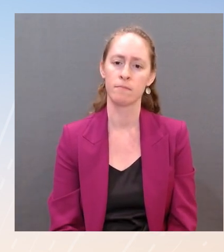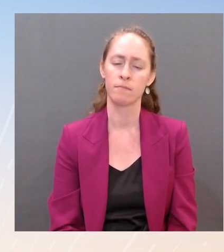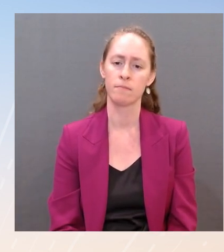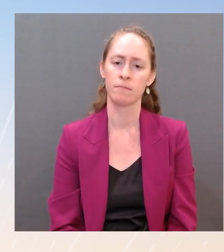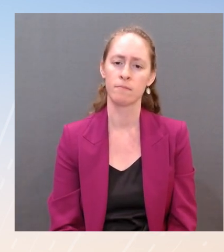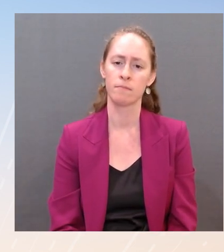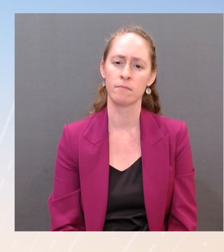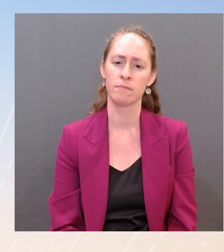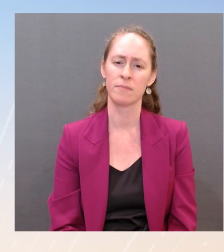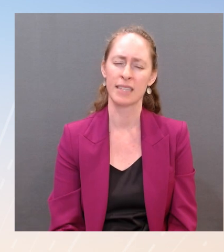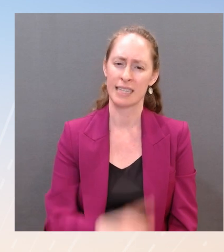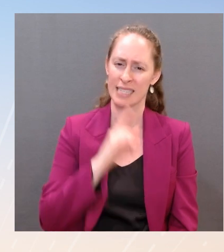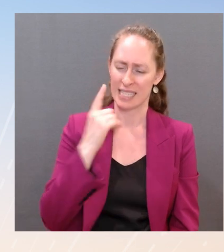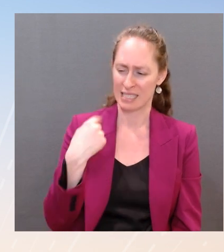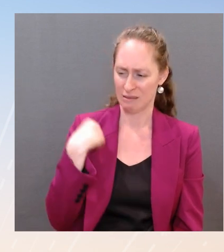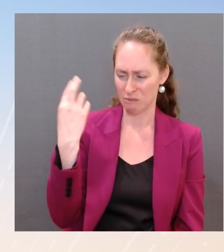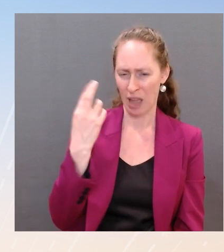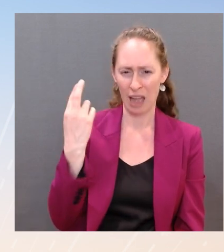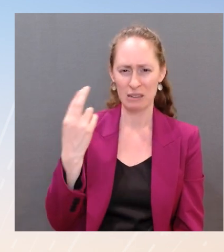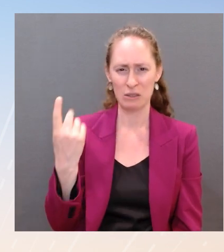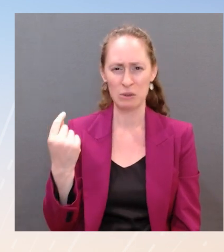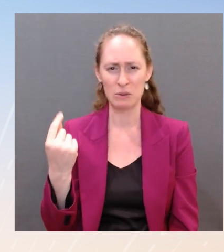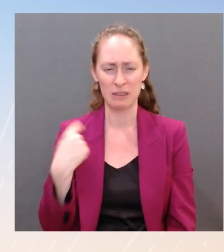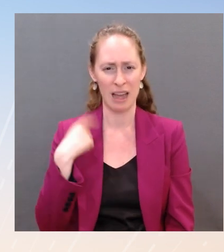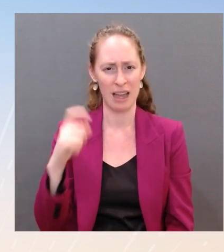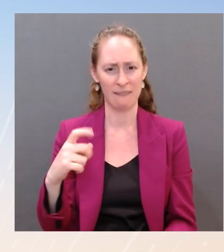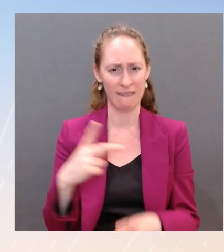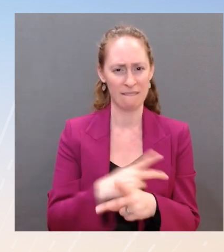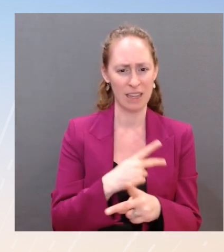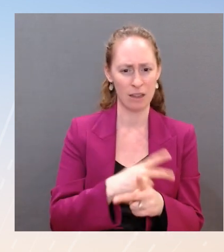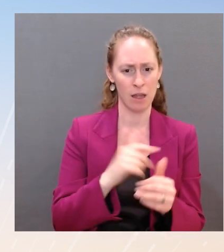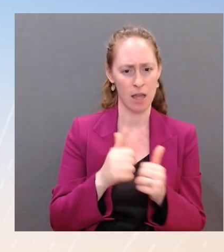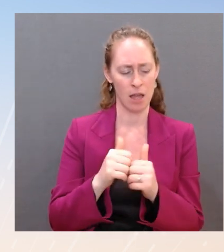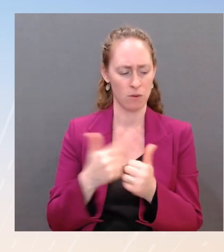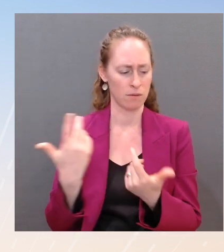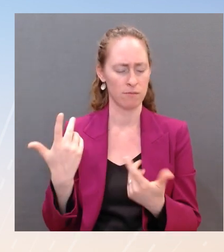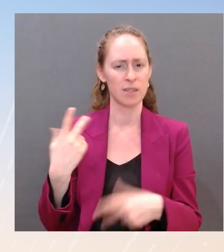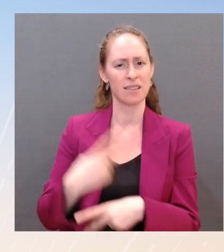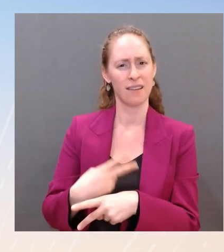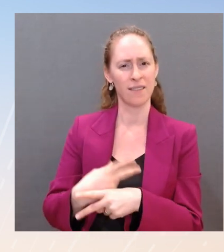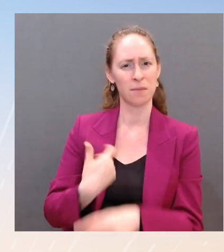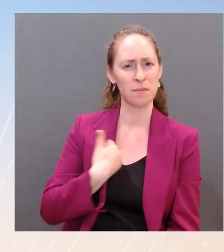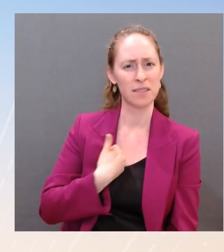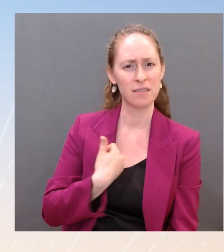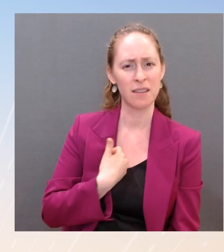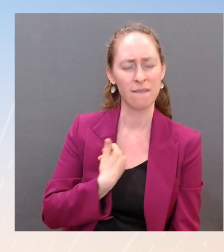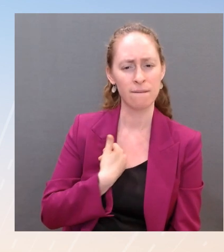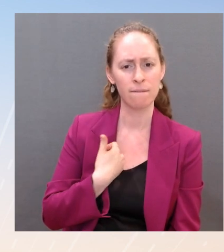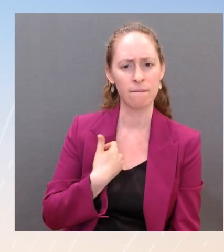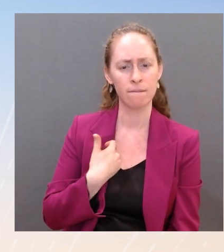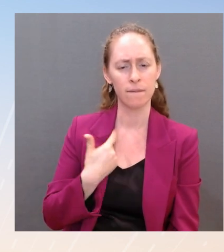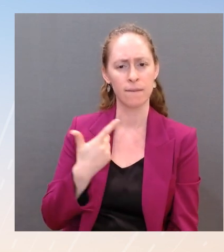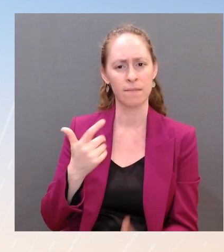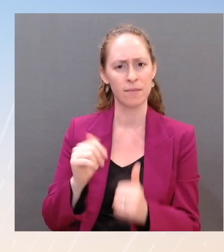and do my own research, create my own positive coping mechanisms. So I started